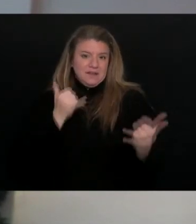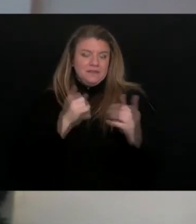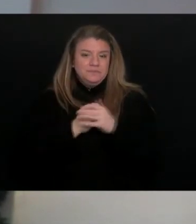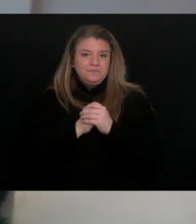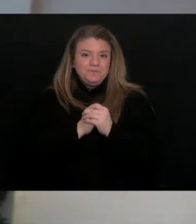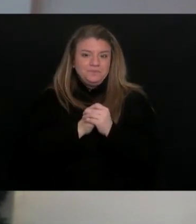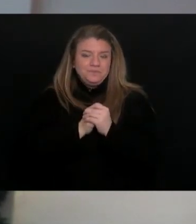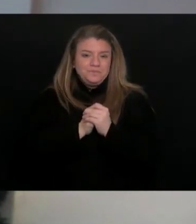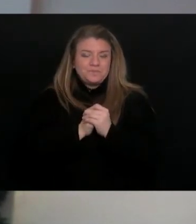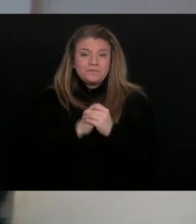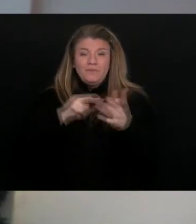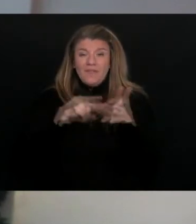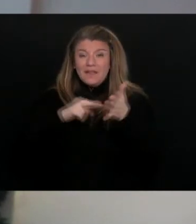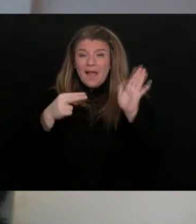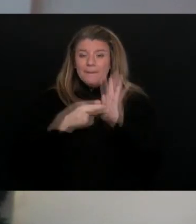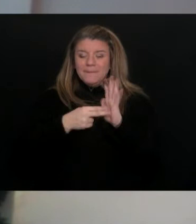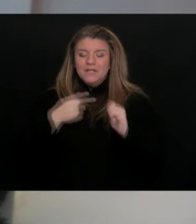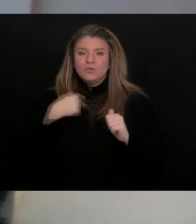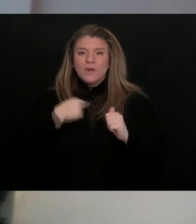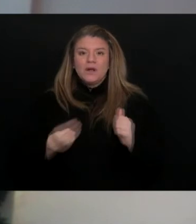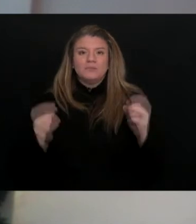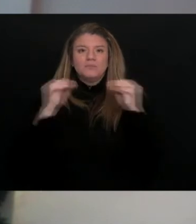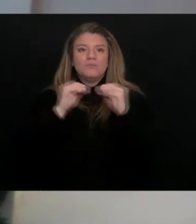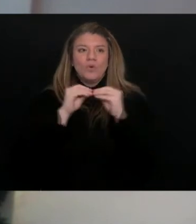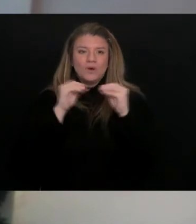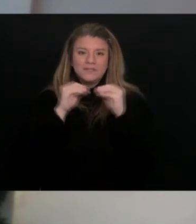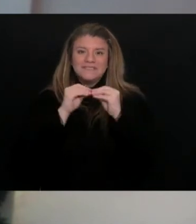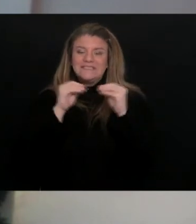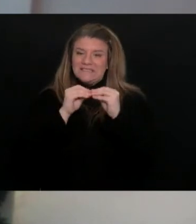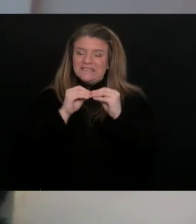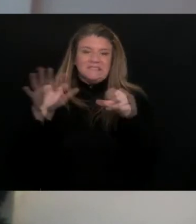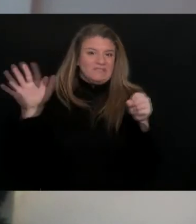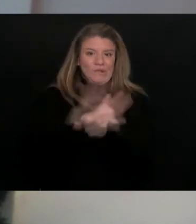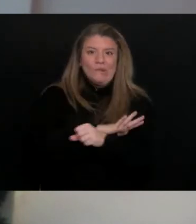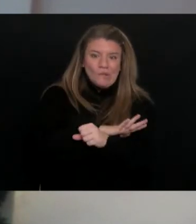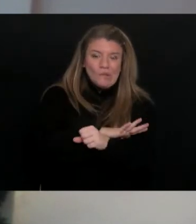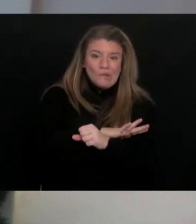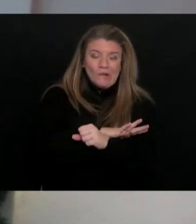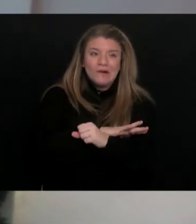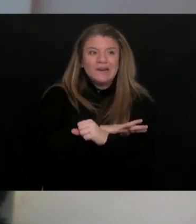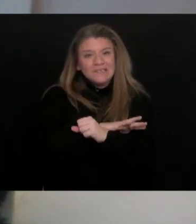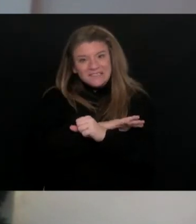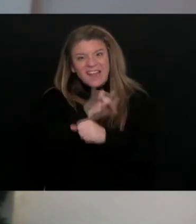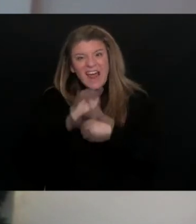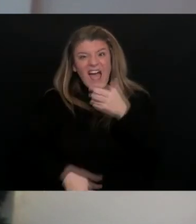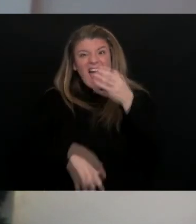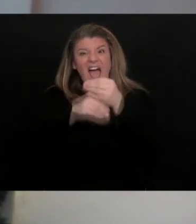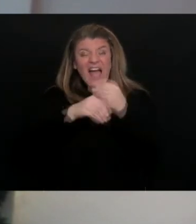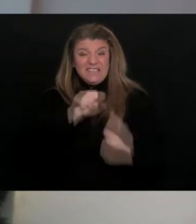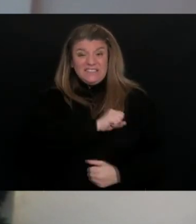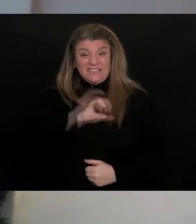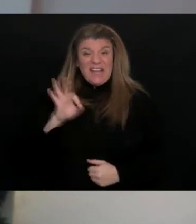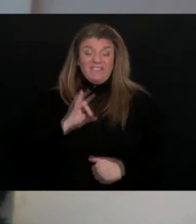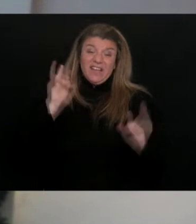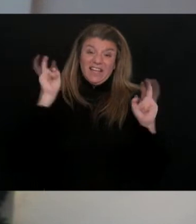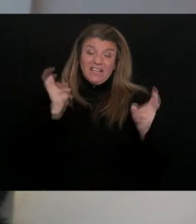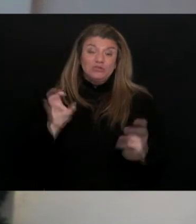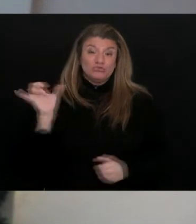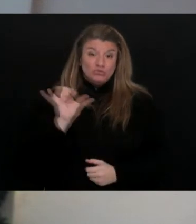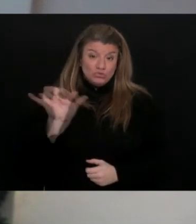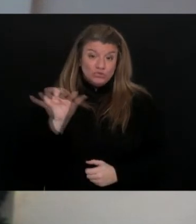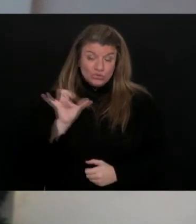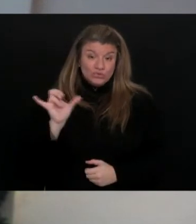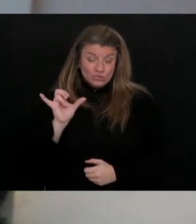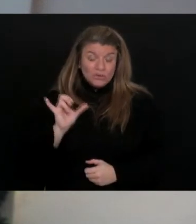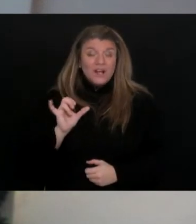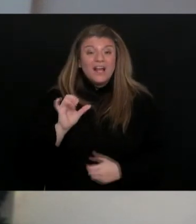that we are much fuller. And we also know that staffing is much less available to us than it was in the past.